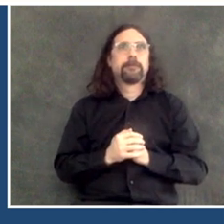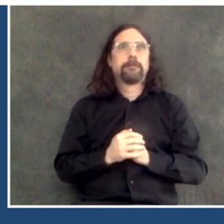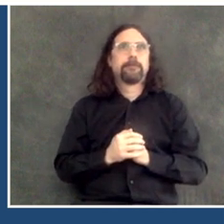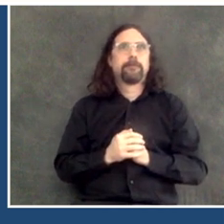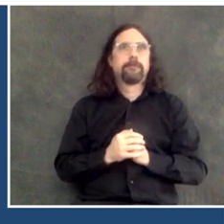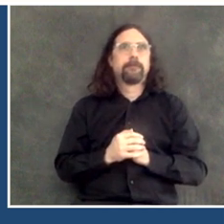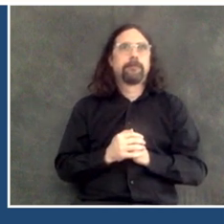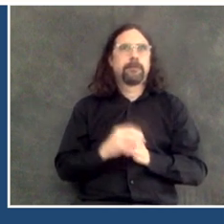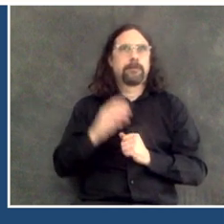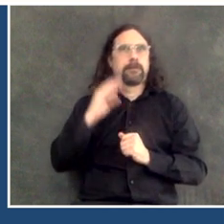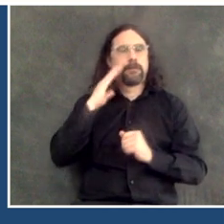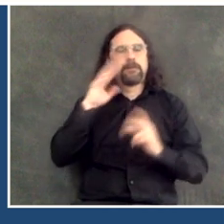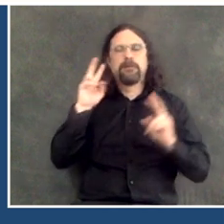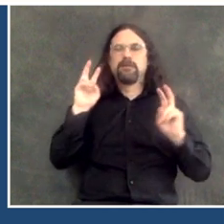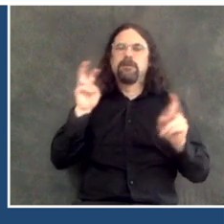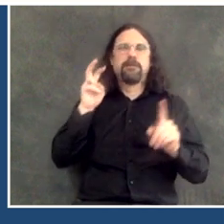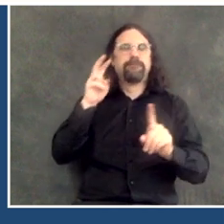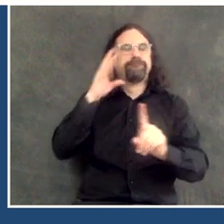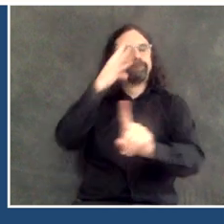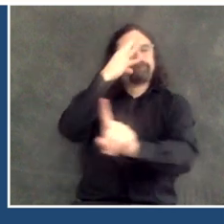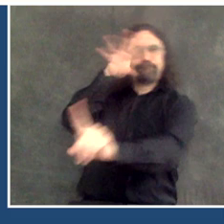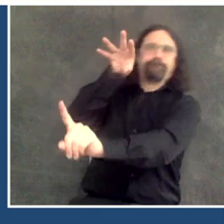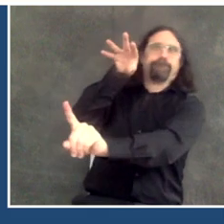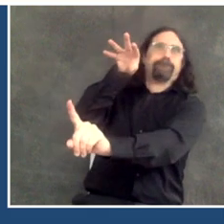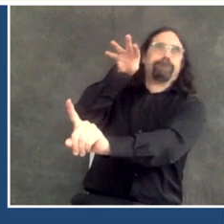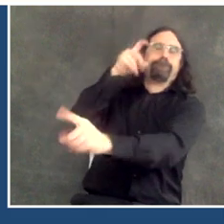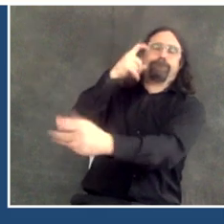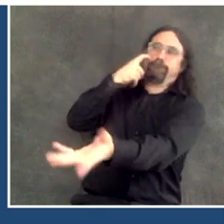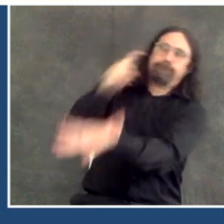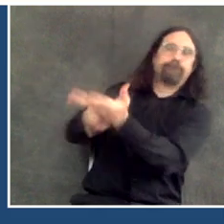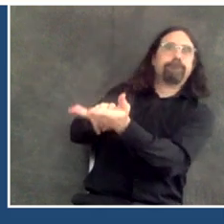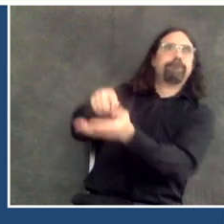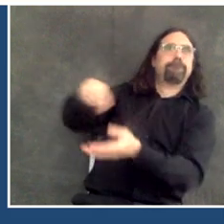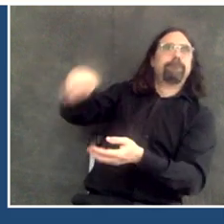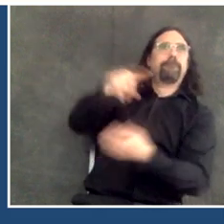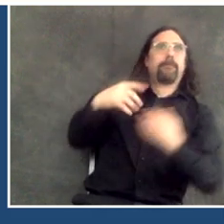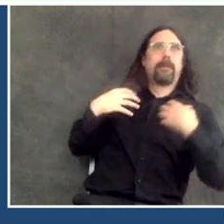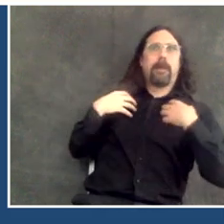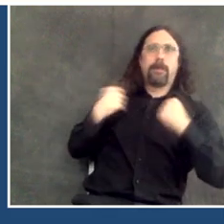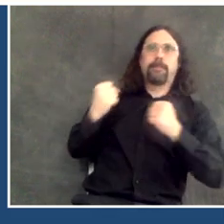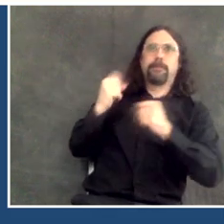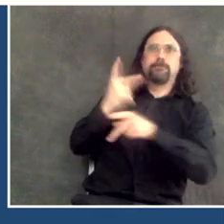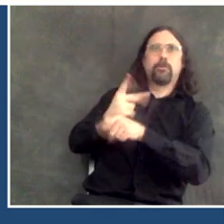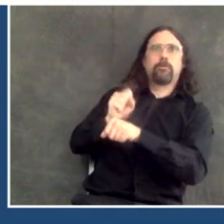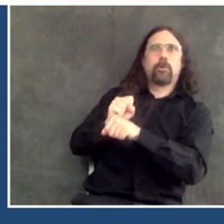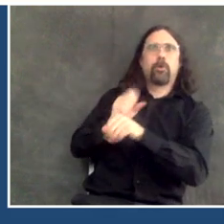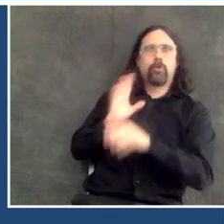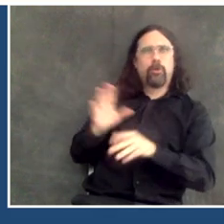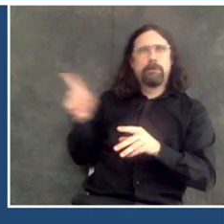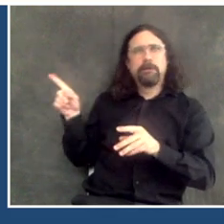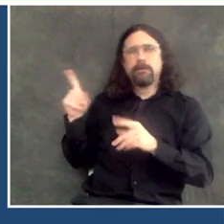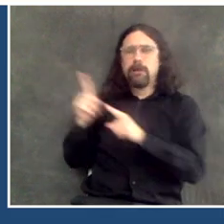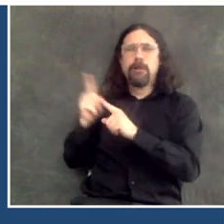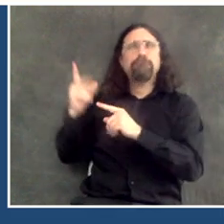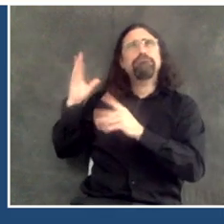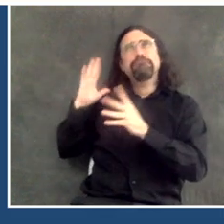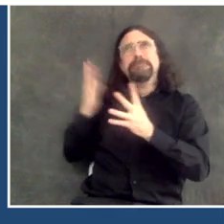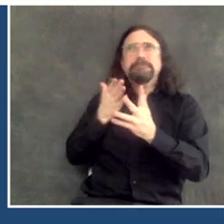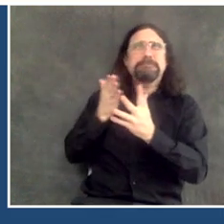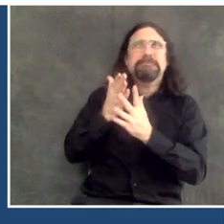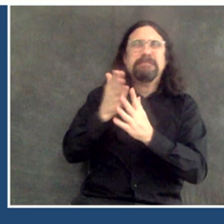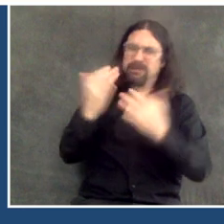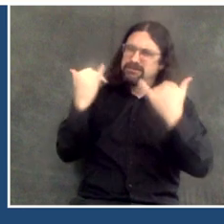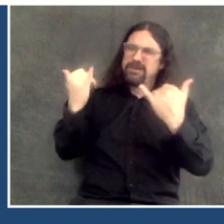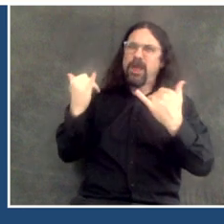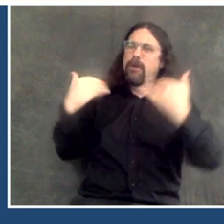been extraordinarily valiant. We've got to make sure we protect them. We've got to give them the